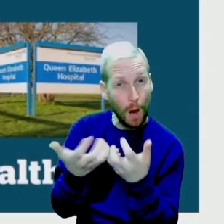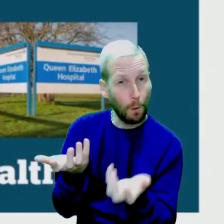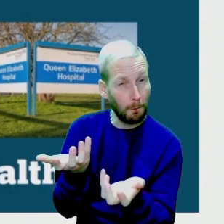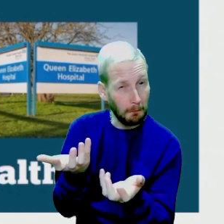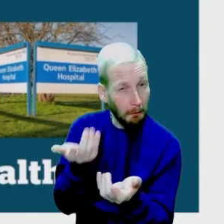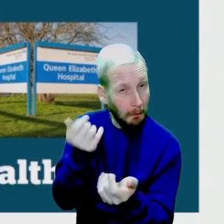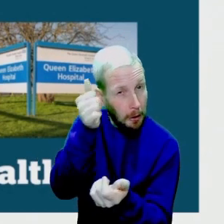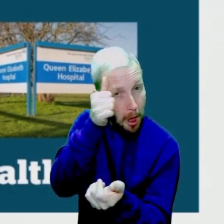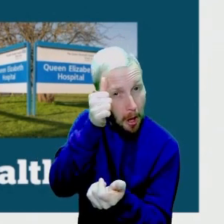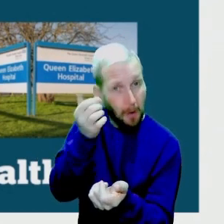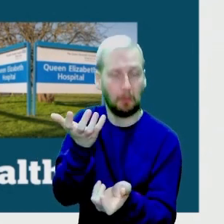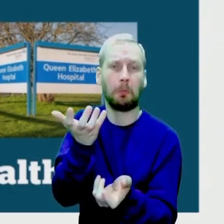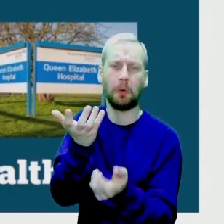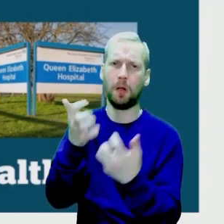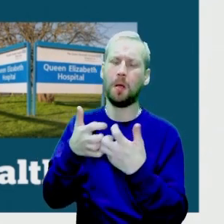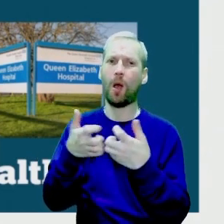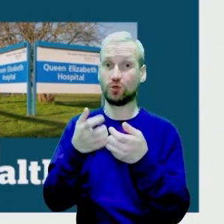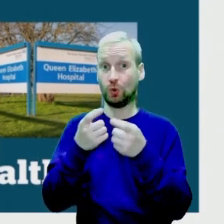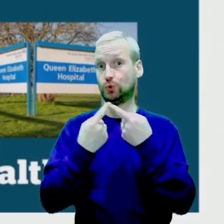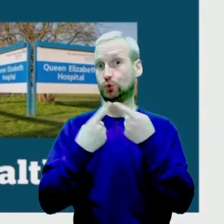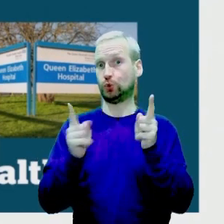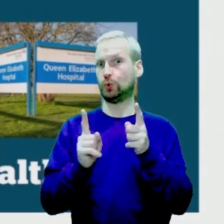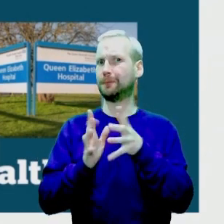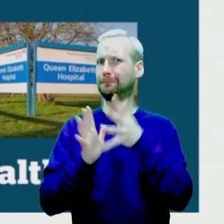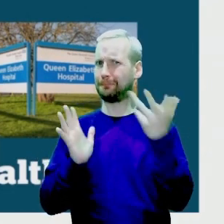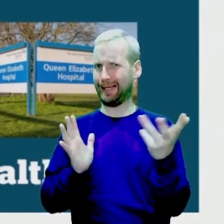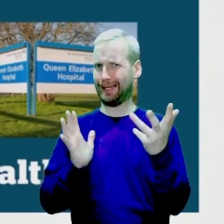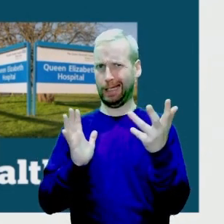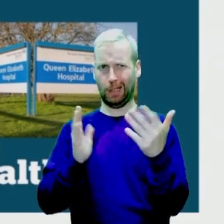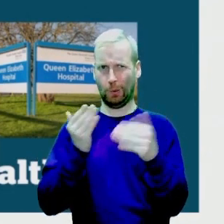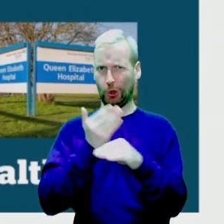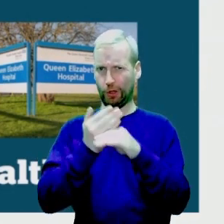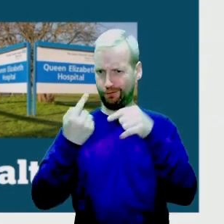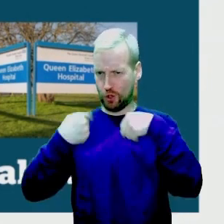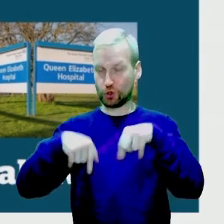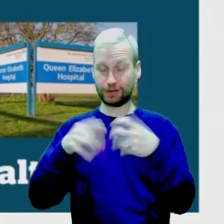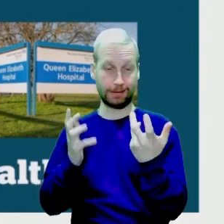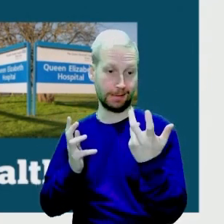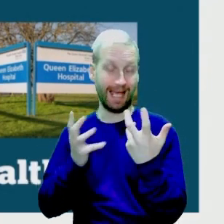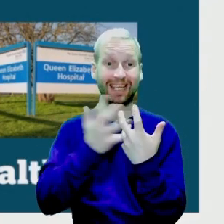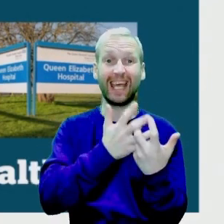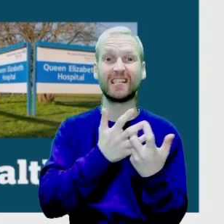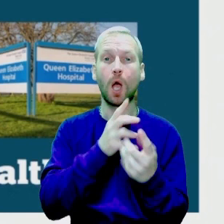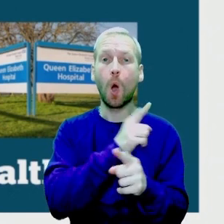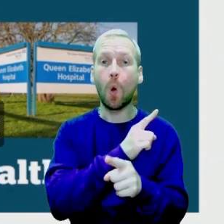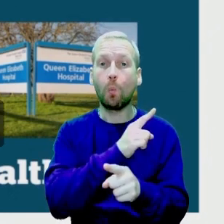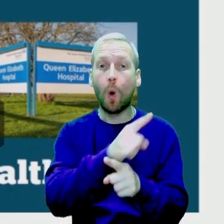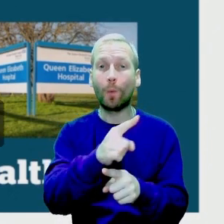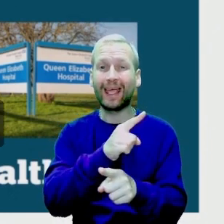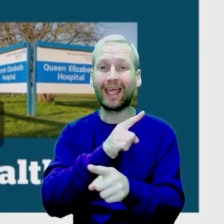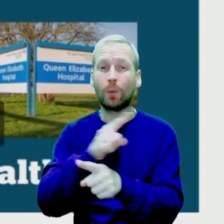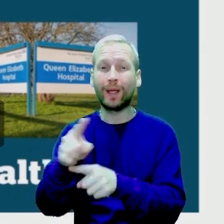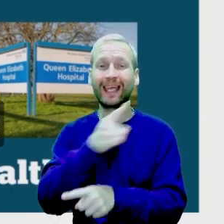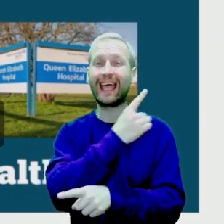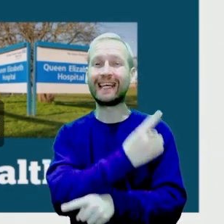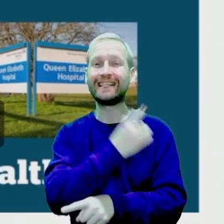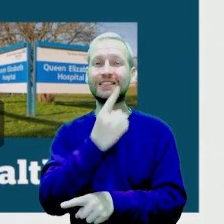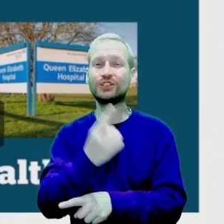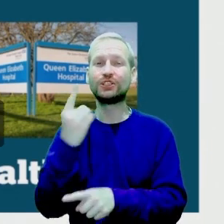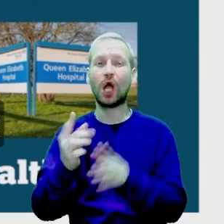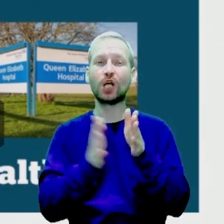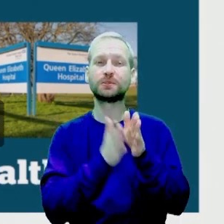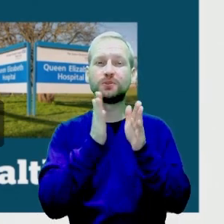Details will also emerge soon about a major piece of engagement work which will see our team spend a week each at the Norfolk and Norwich University